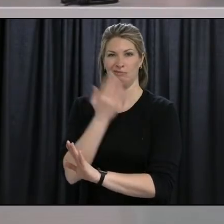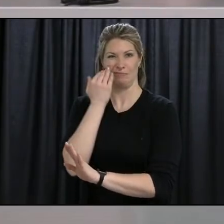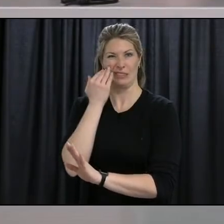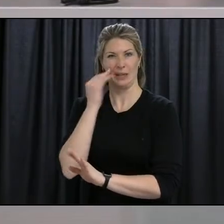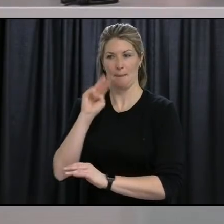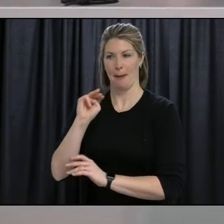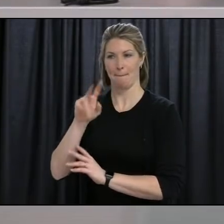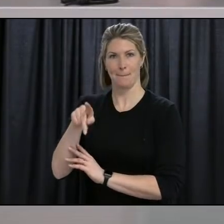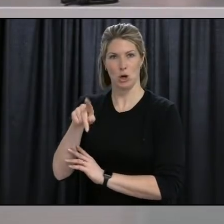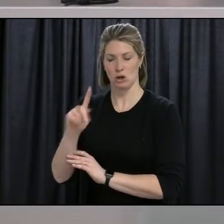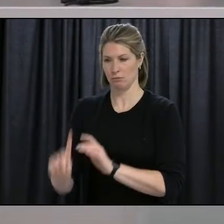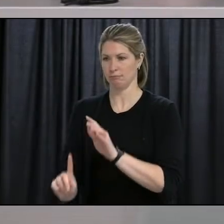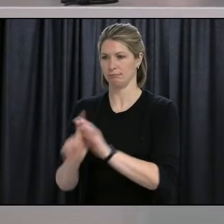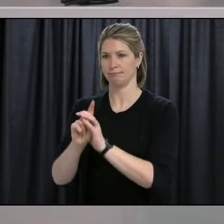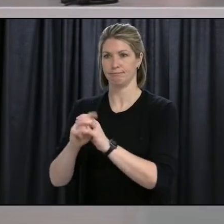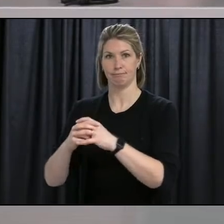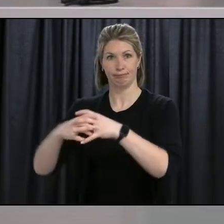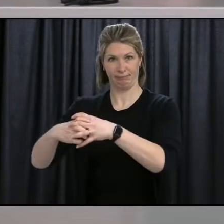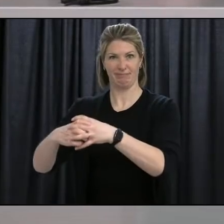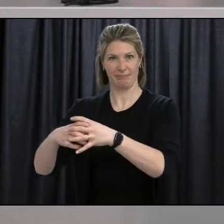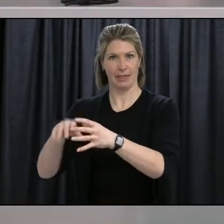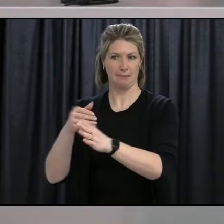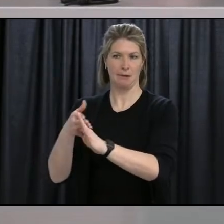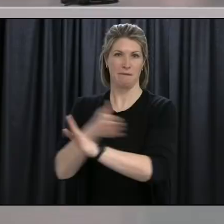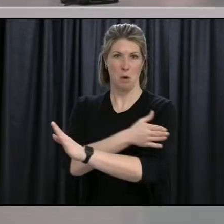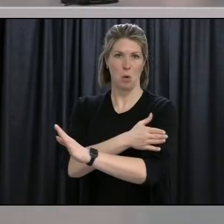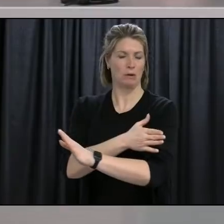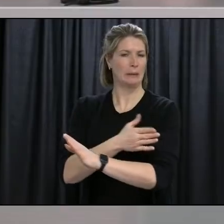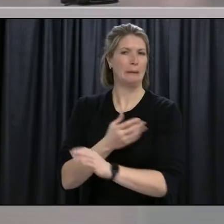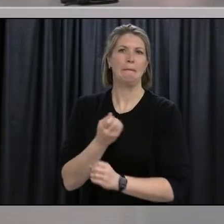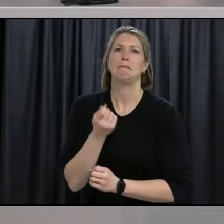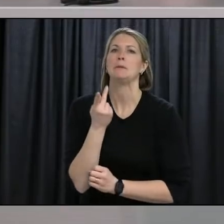Is there a possibility that we should be using